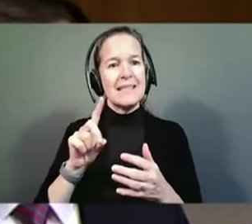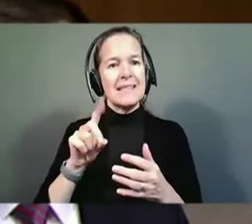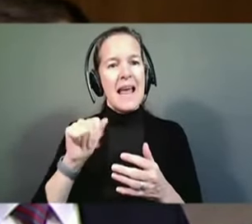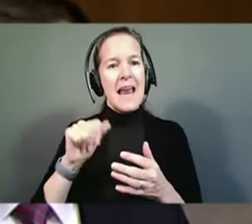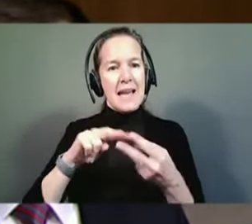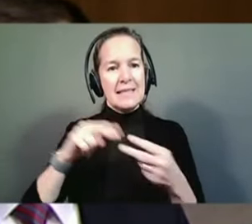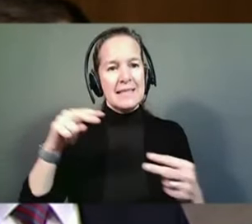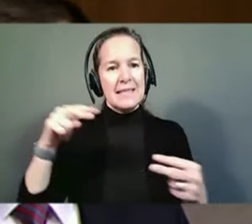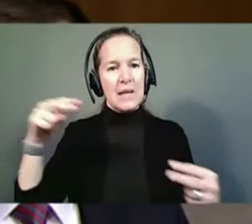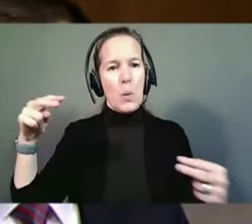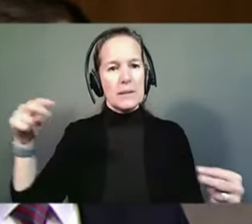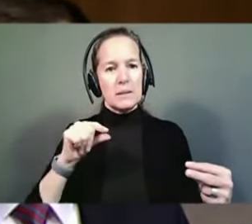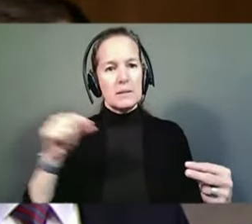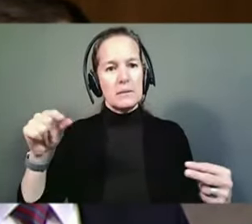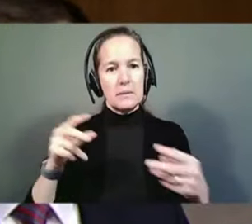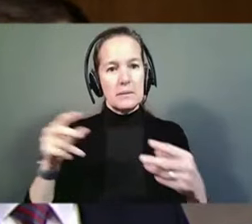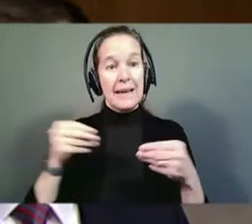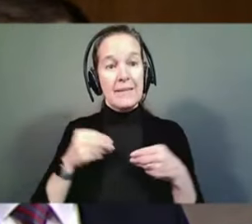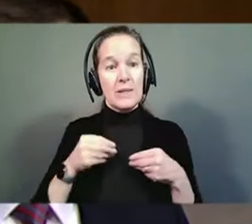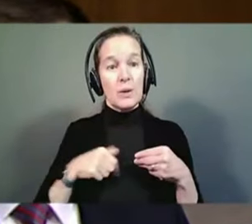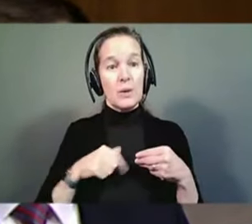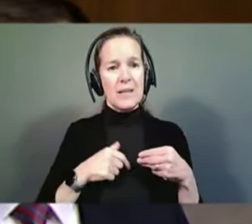us, and we delete it.